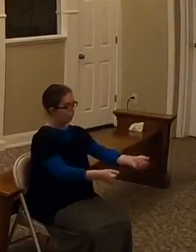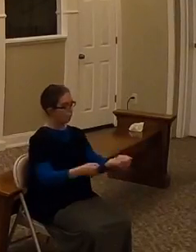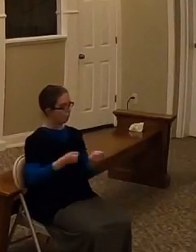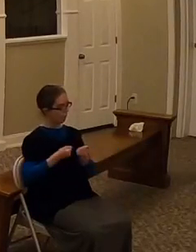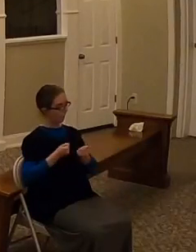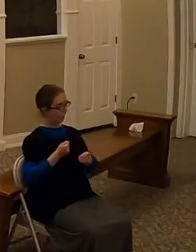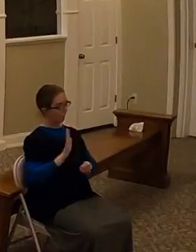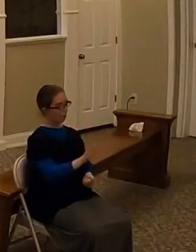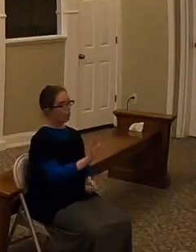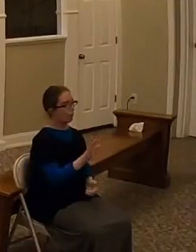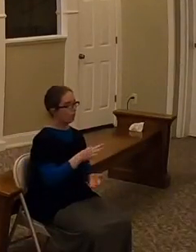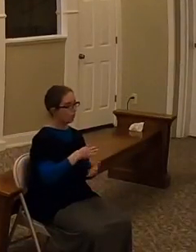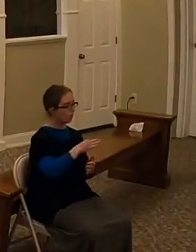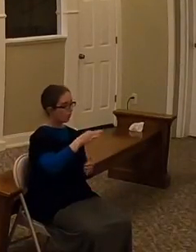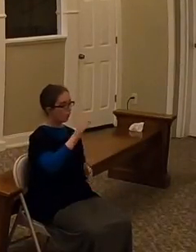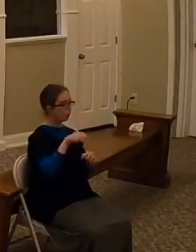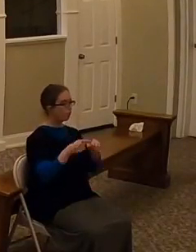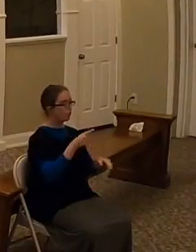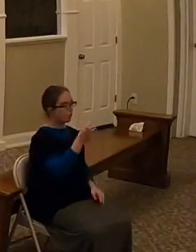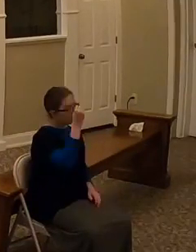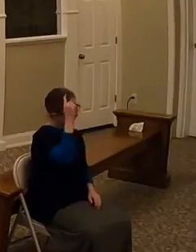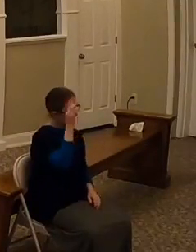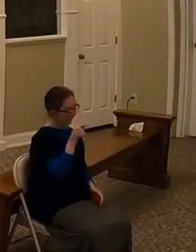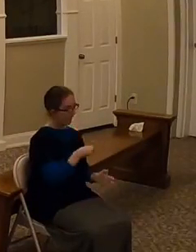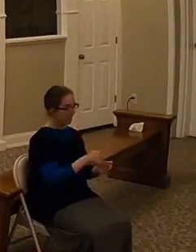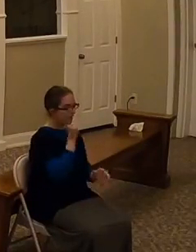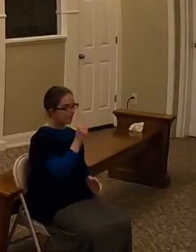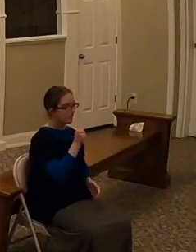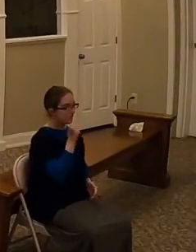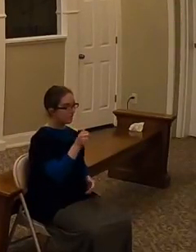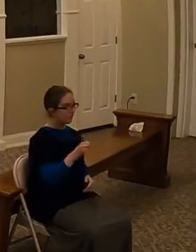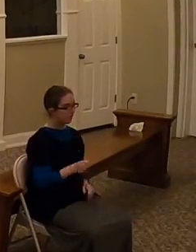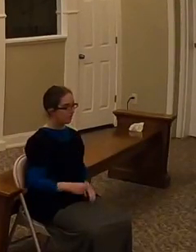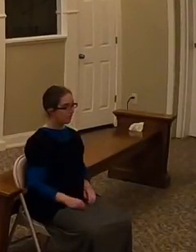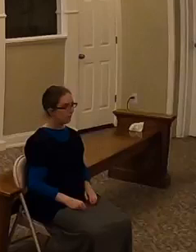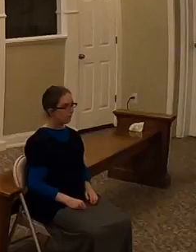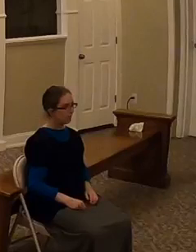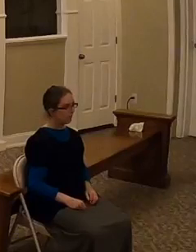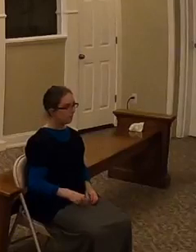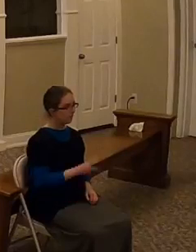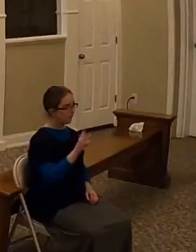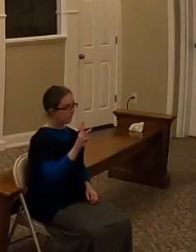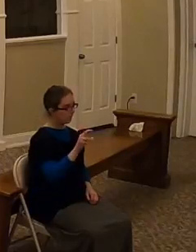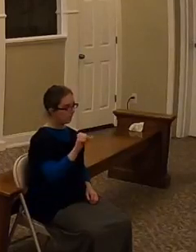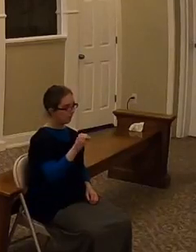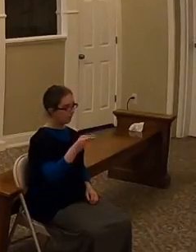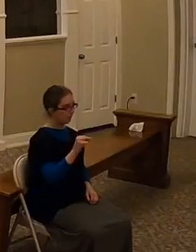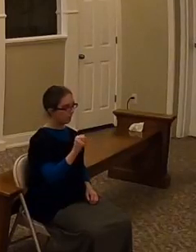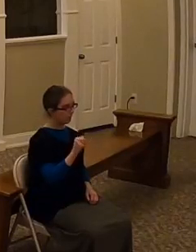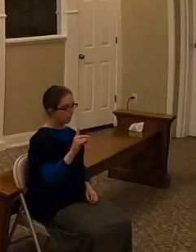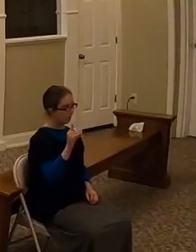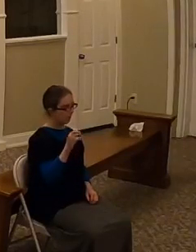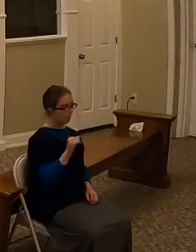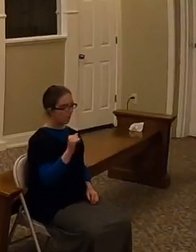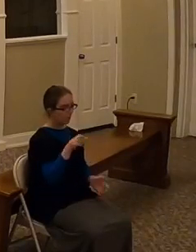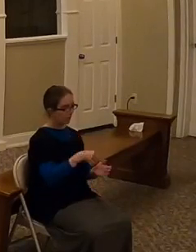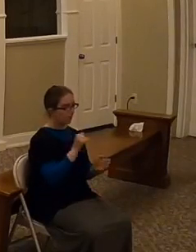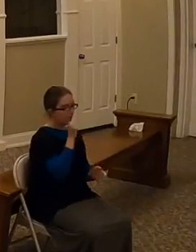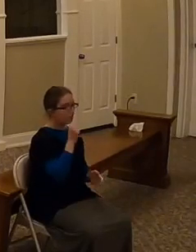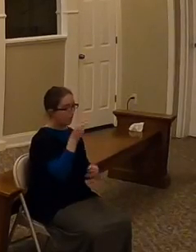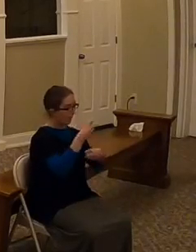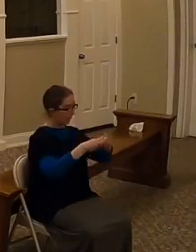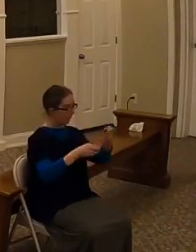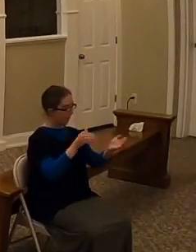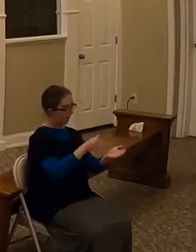your soul. Do you understand this is not a battle? We've been in Washington, D.C. the last several months. This is not a